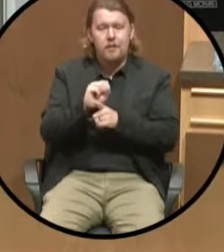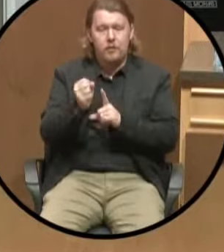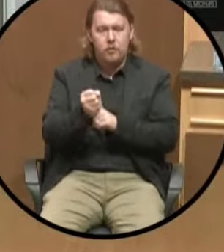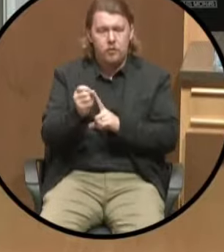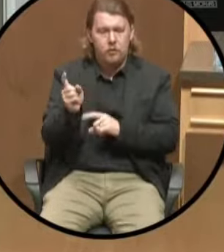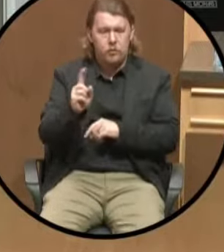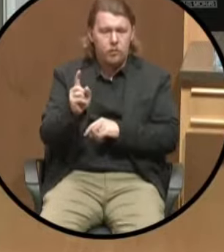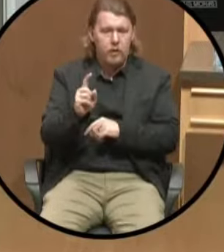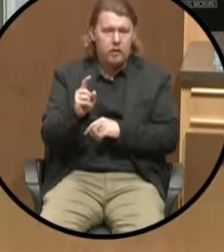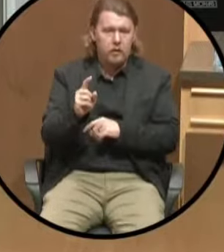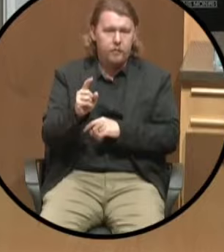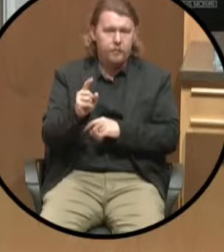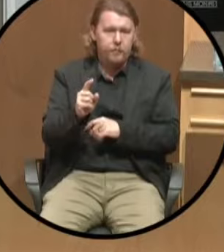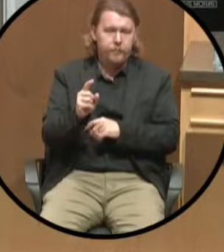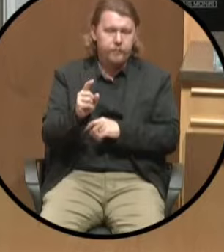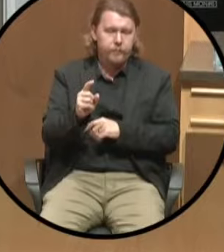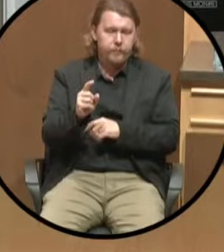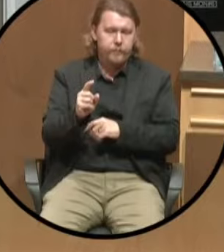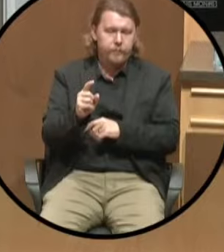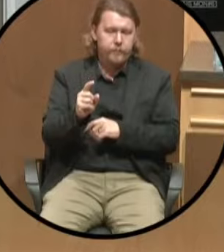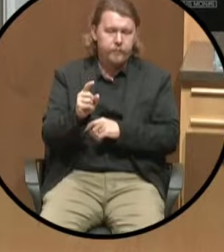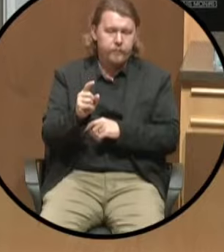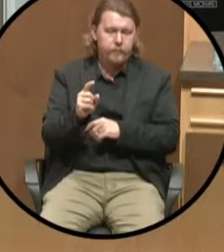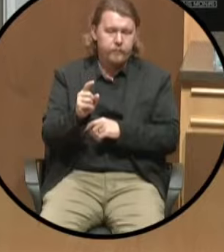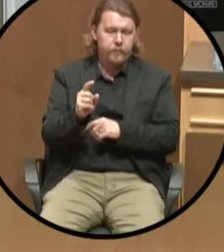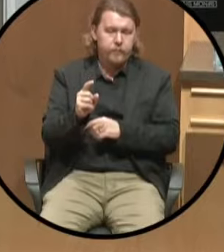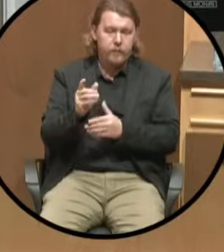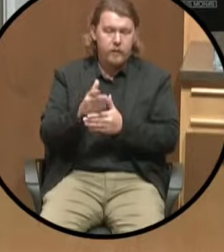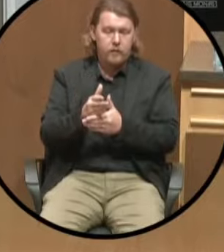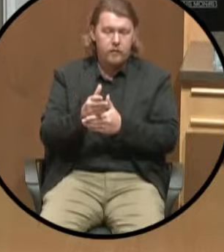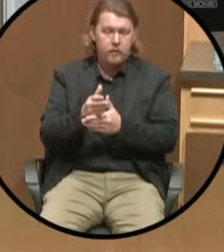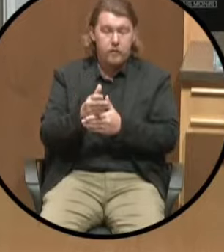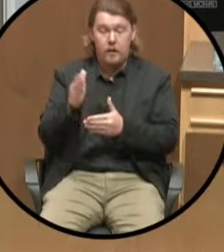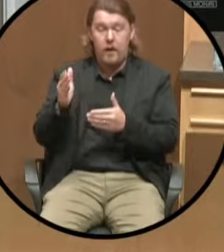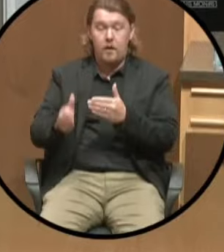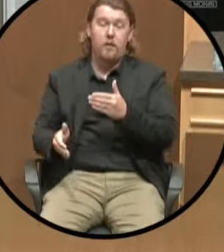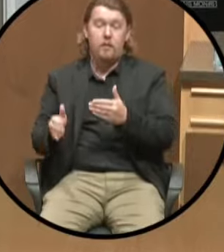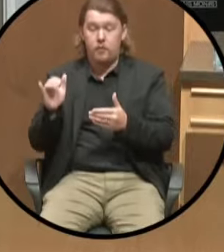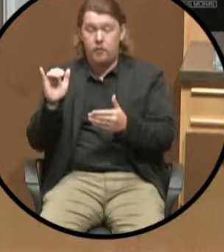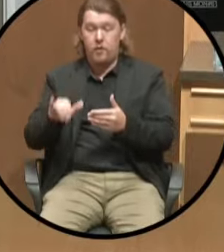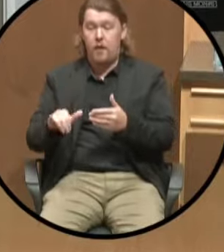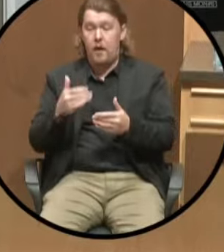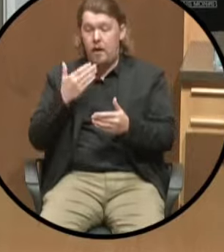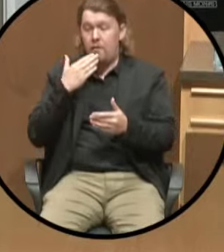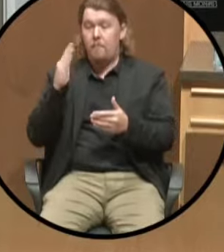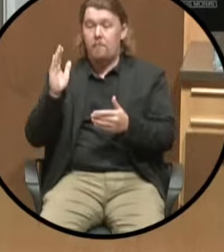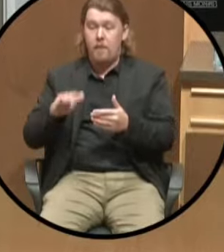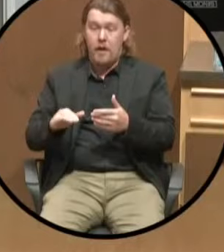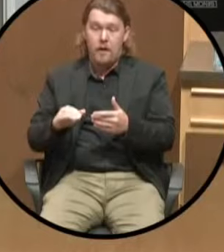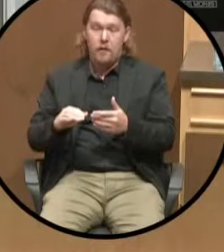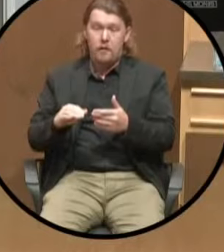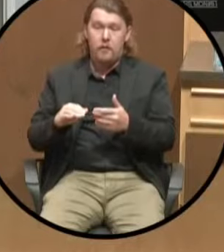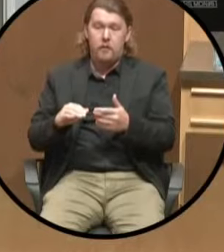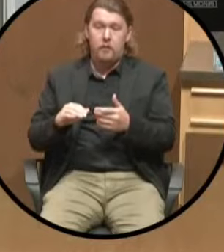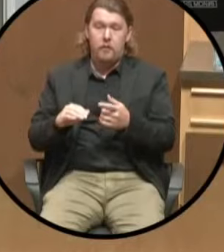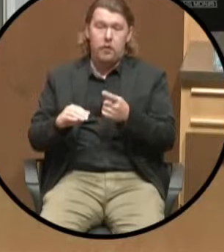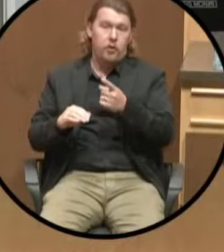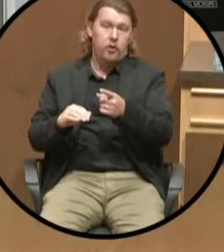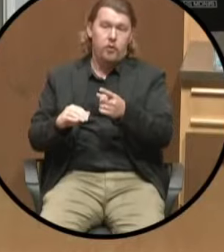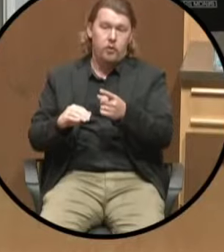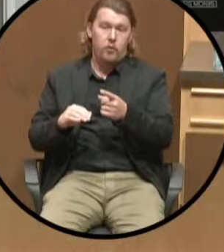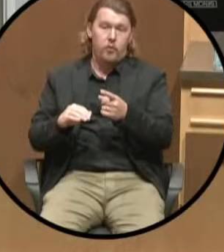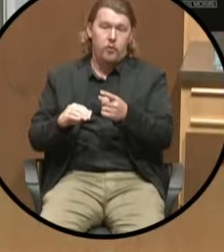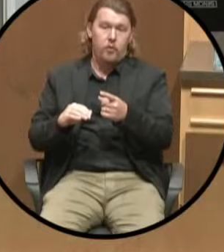situation where the outcomes are that bad, where you're essentially inundating